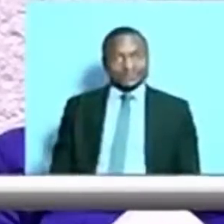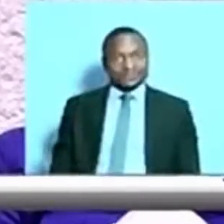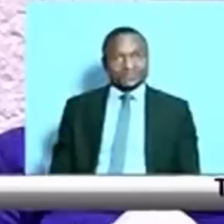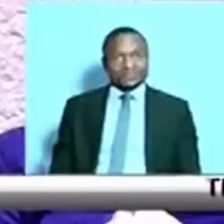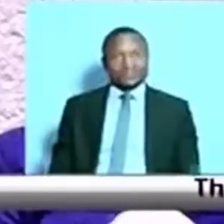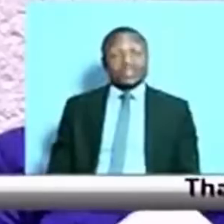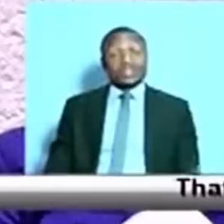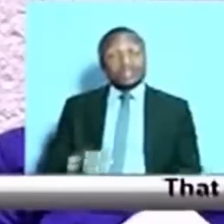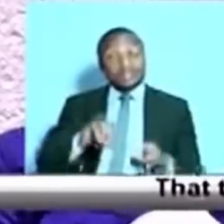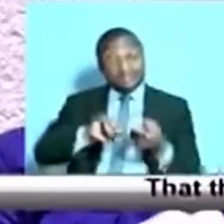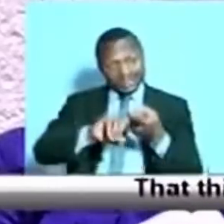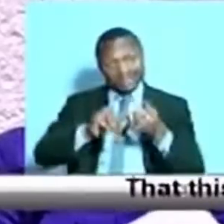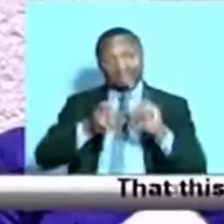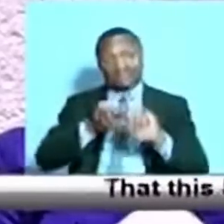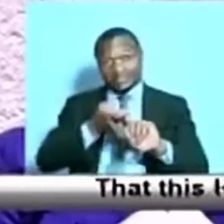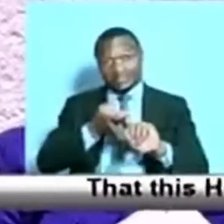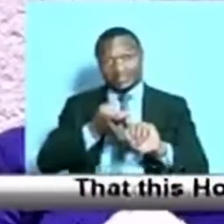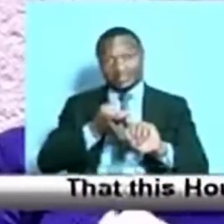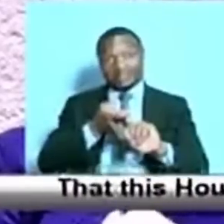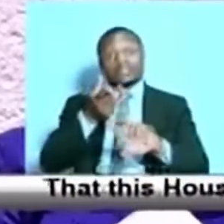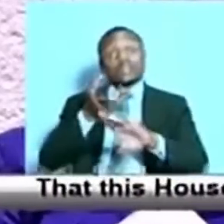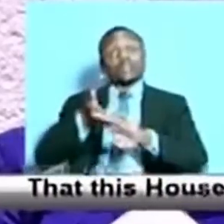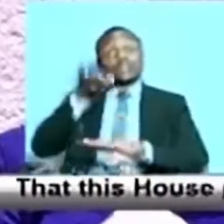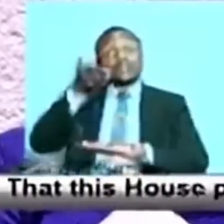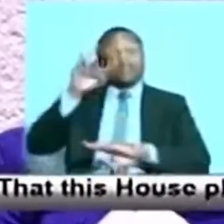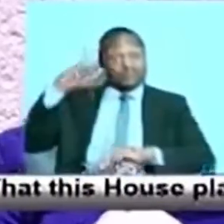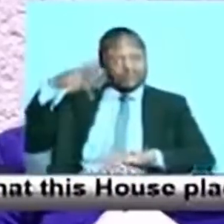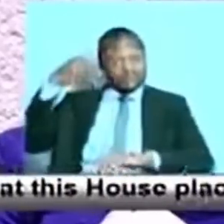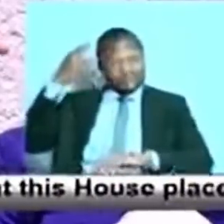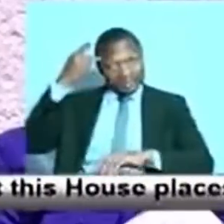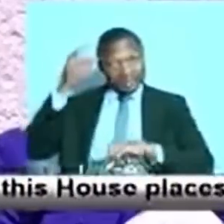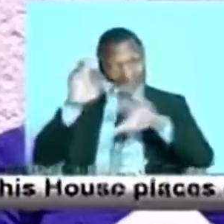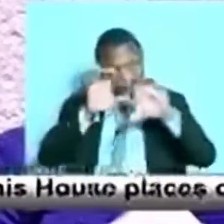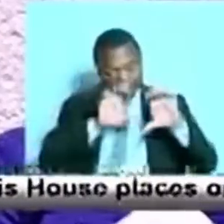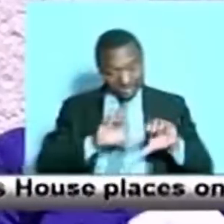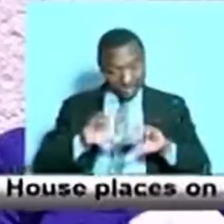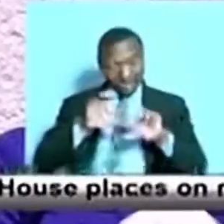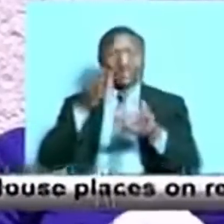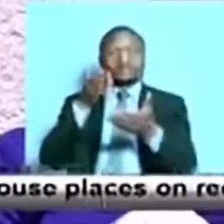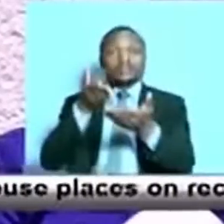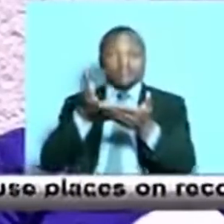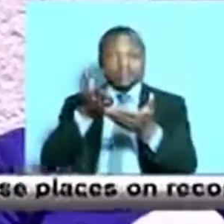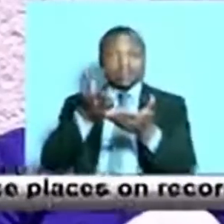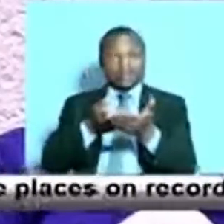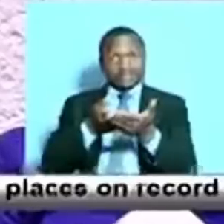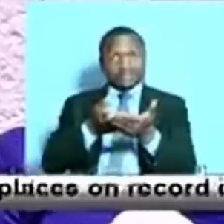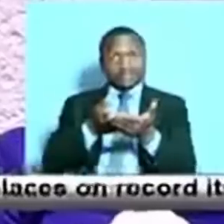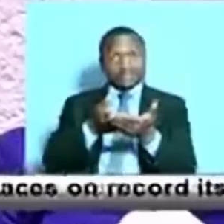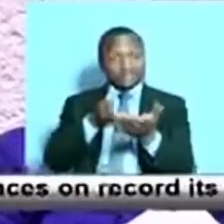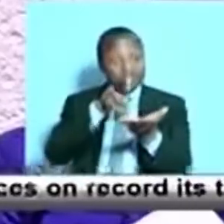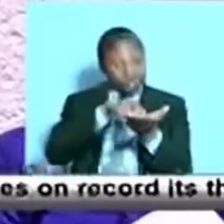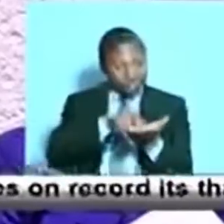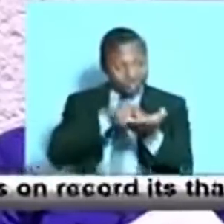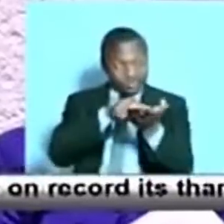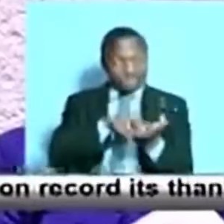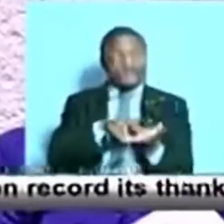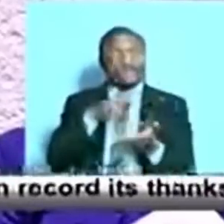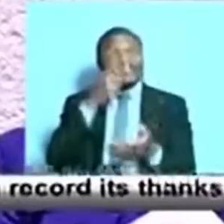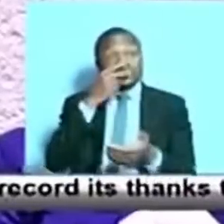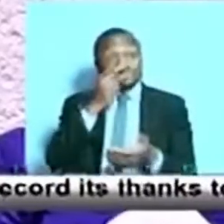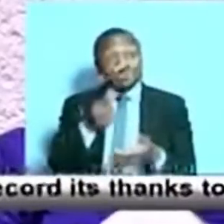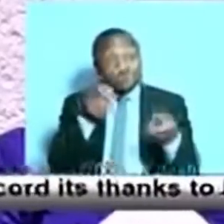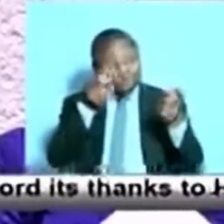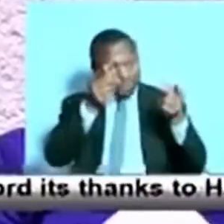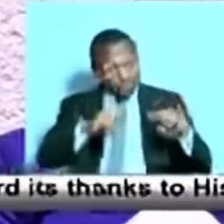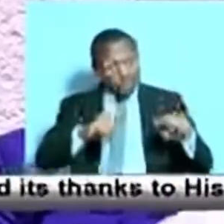cordial relations are above politics. I am doing this reference, Madam Speaker, is that you saw that when